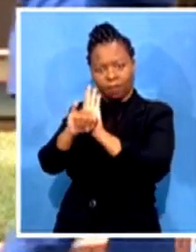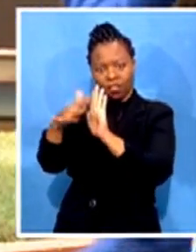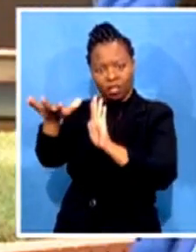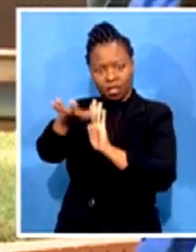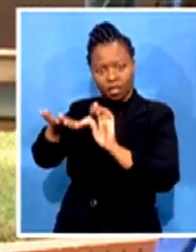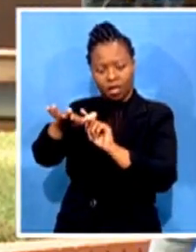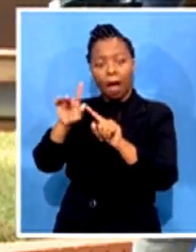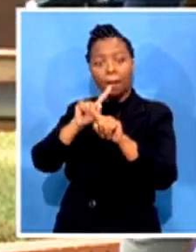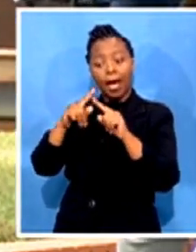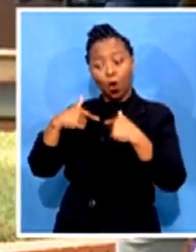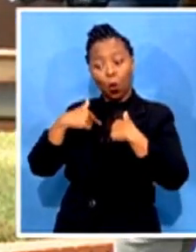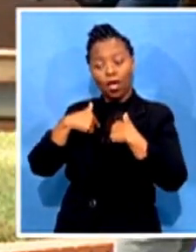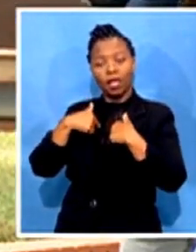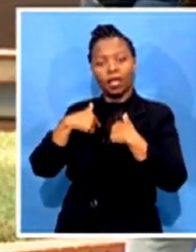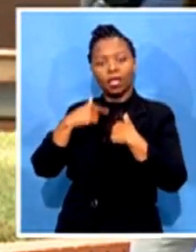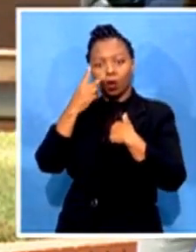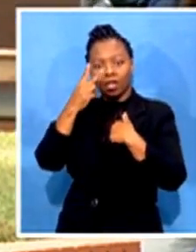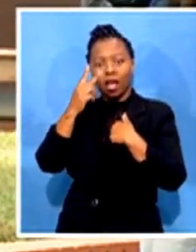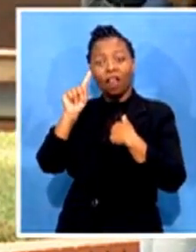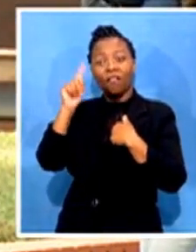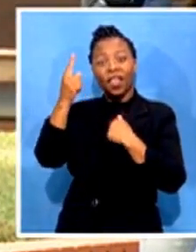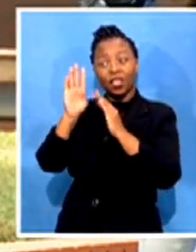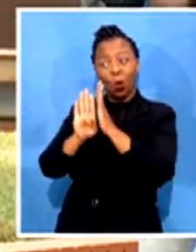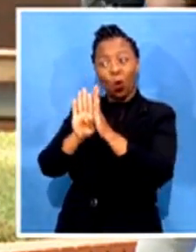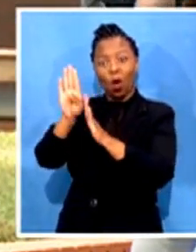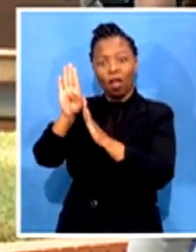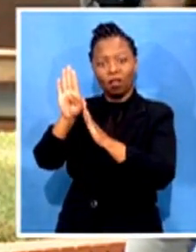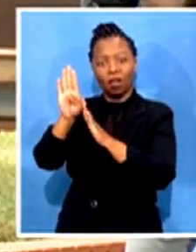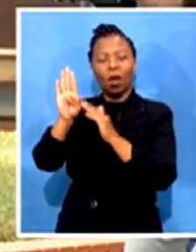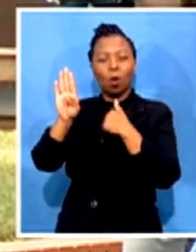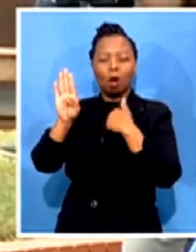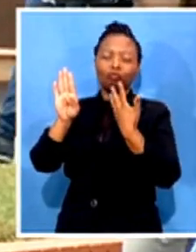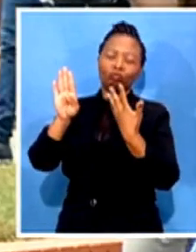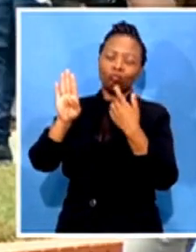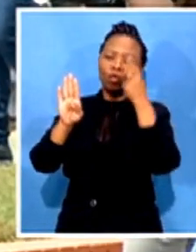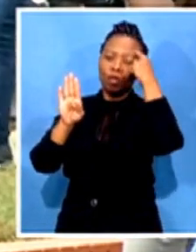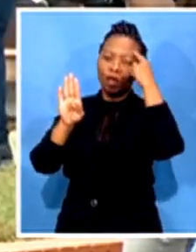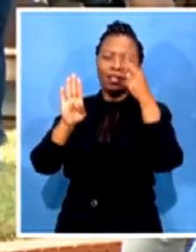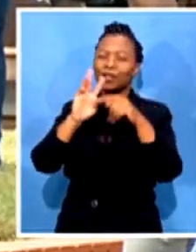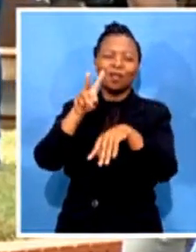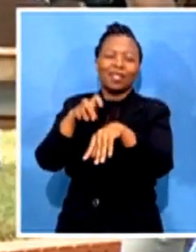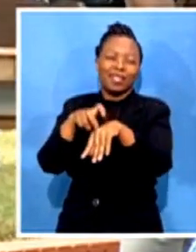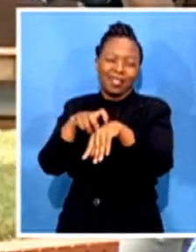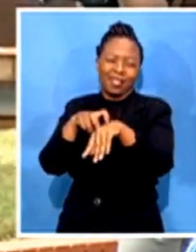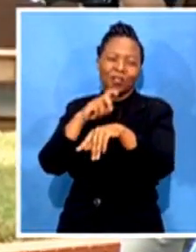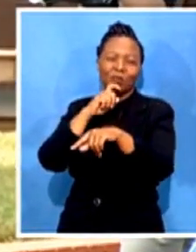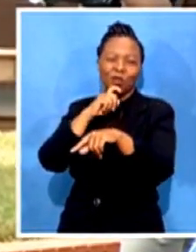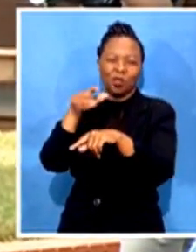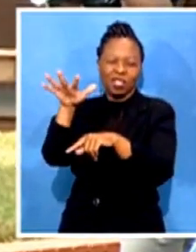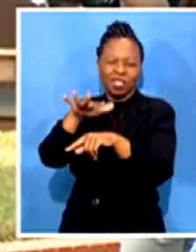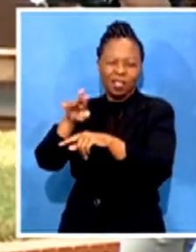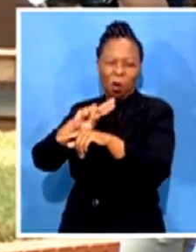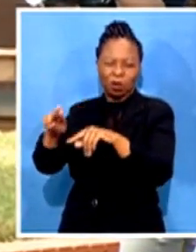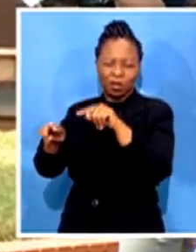be, after the first wave, we thought that there would be no need to use it. Now, the second wave have hit